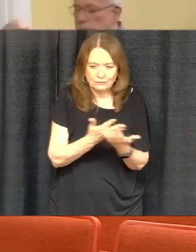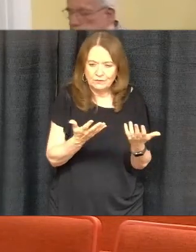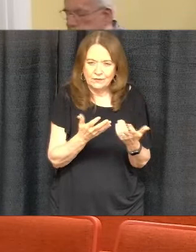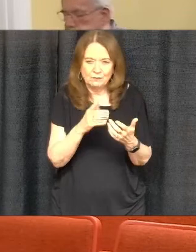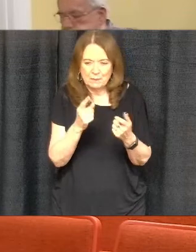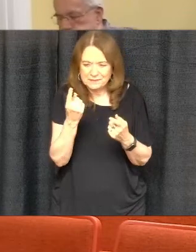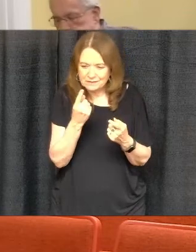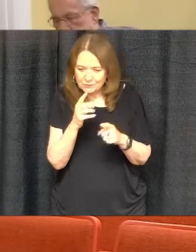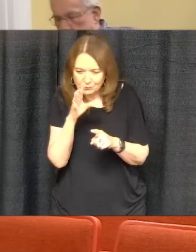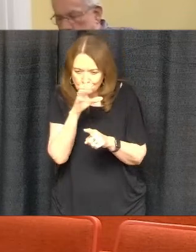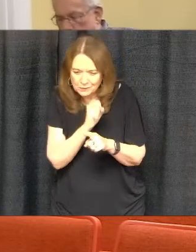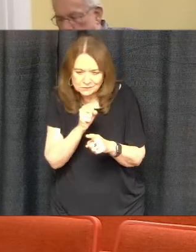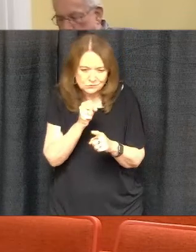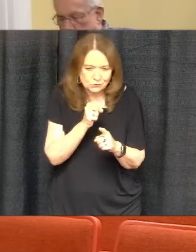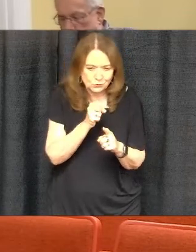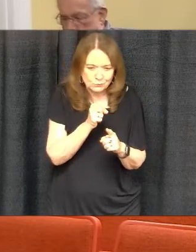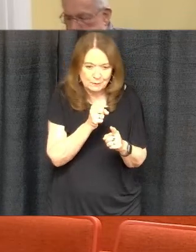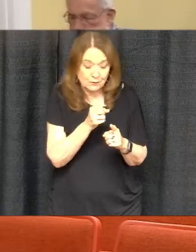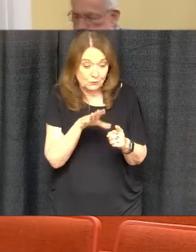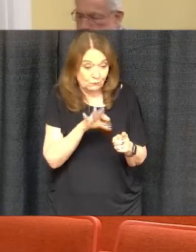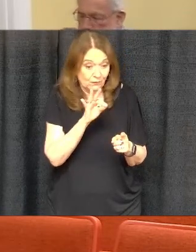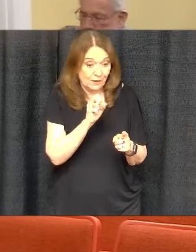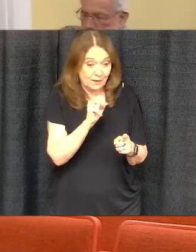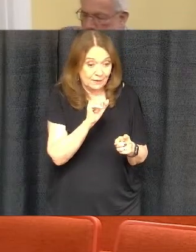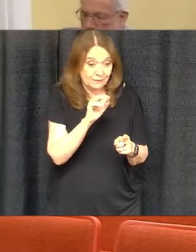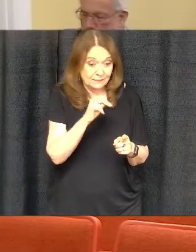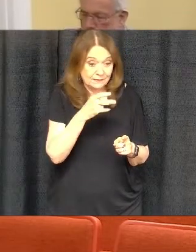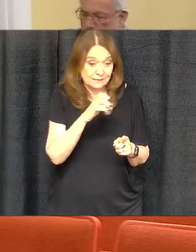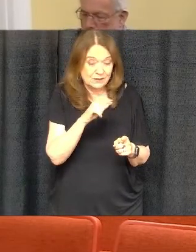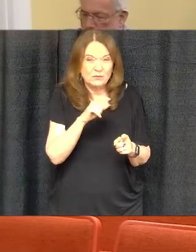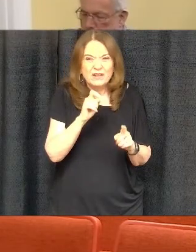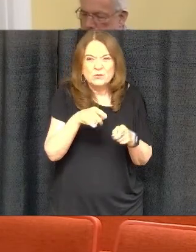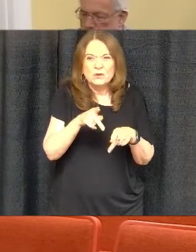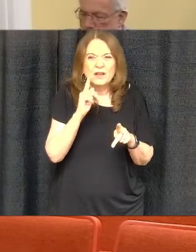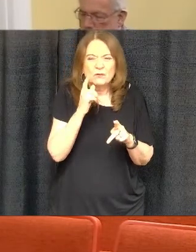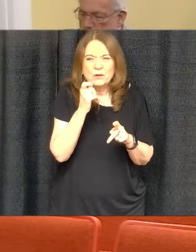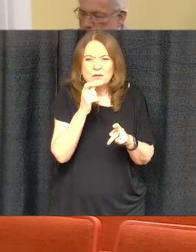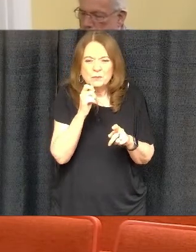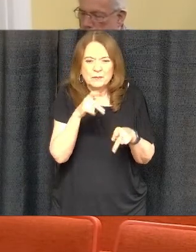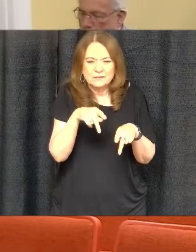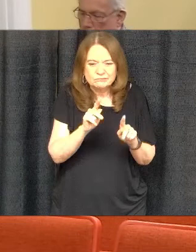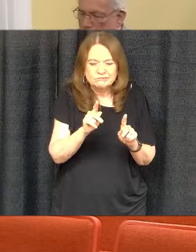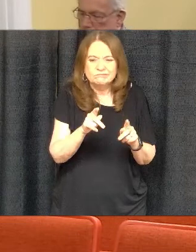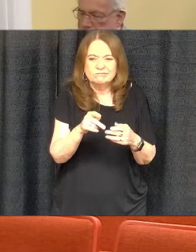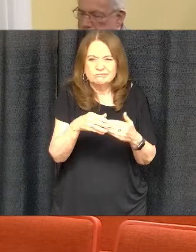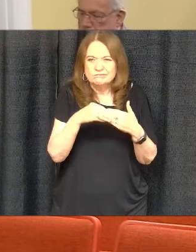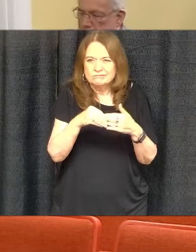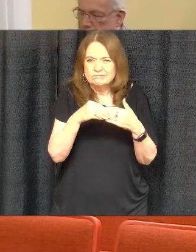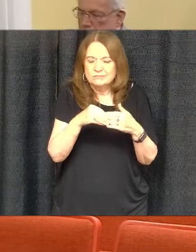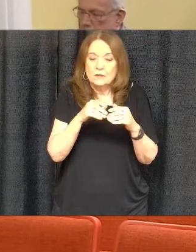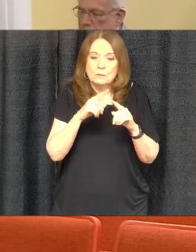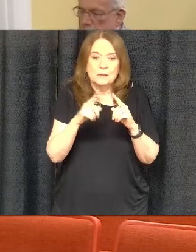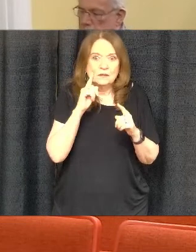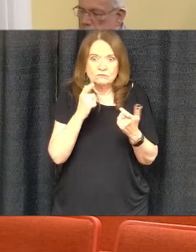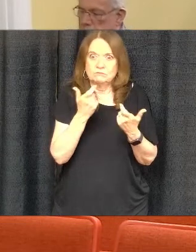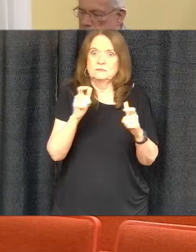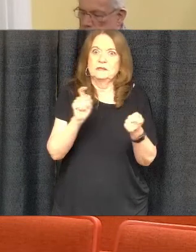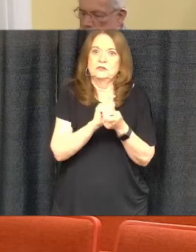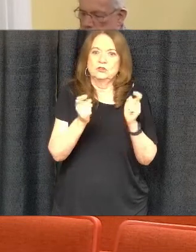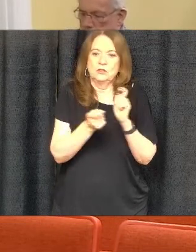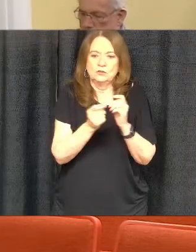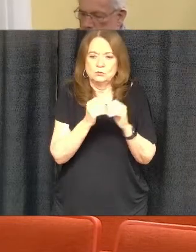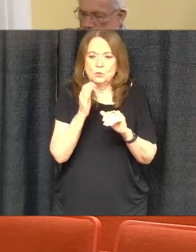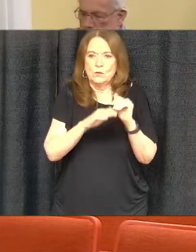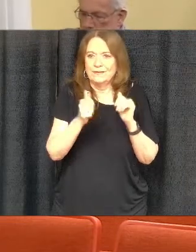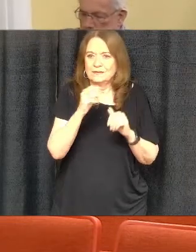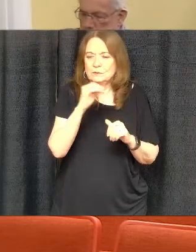might be something, maybe you run into a sinkhole. We have to allow for a little tolerance for something like that. But if it majorly changes, again, over that 10%, it would have